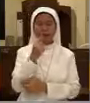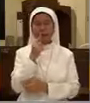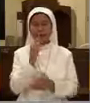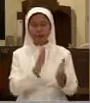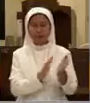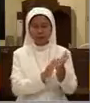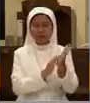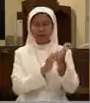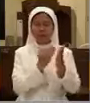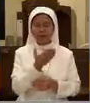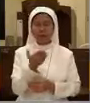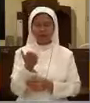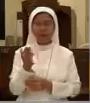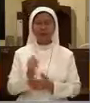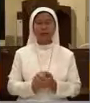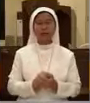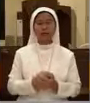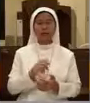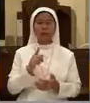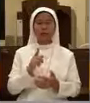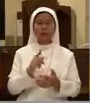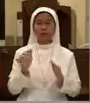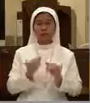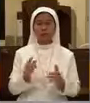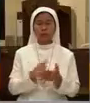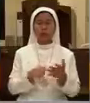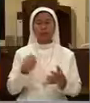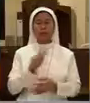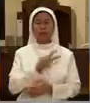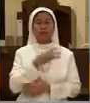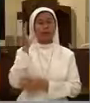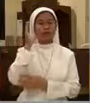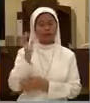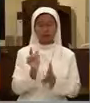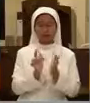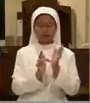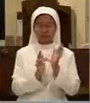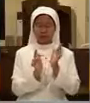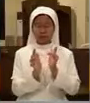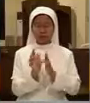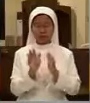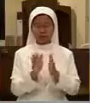praised, like what we heard from Jesus in Matthew 6.